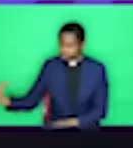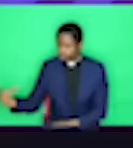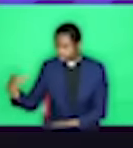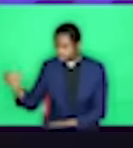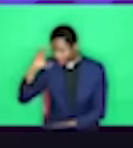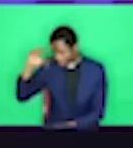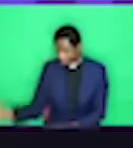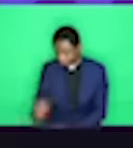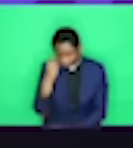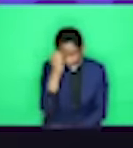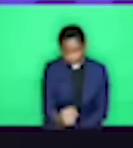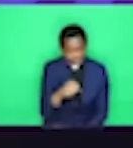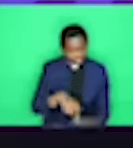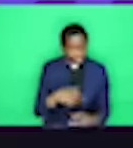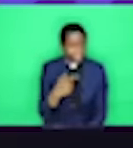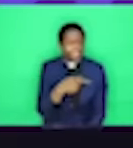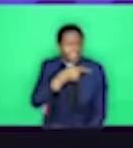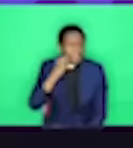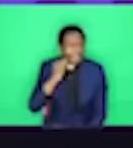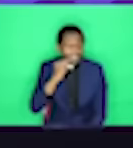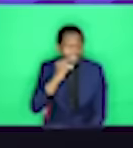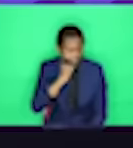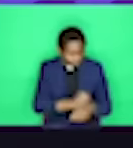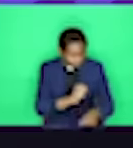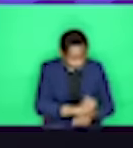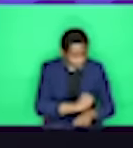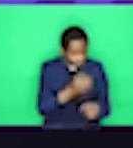to work it and take care of it.